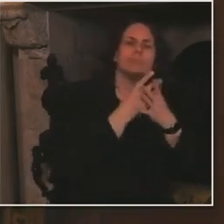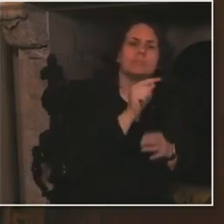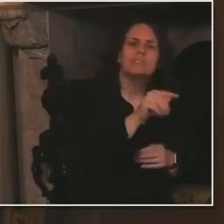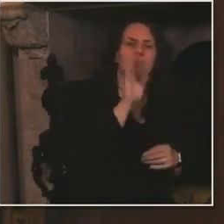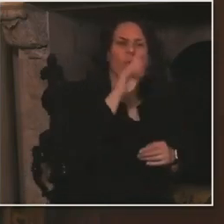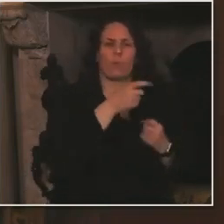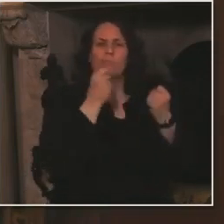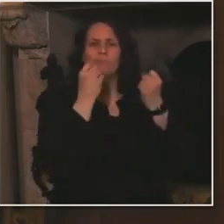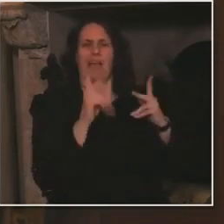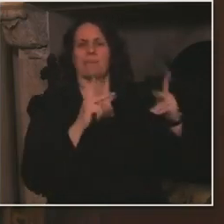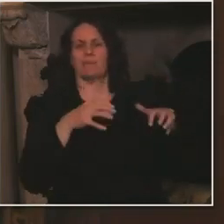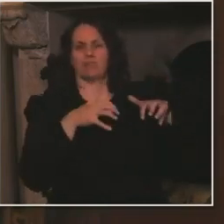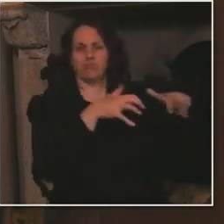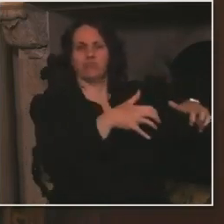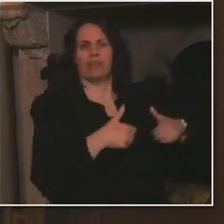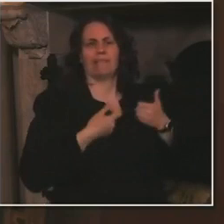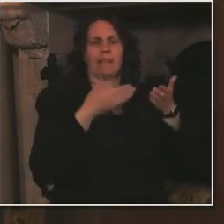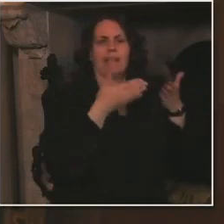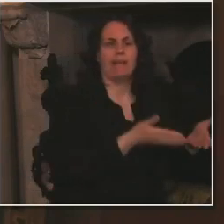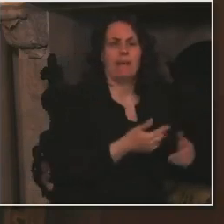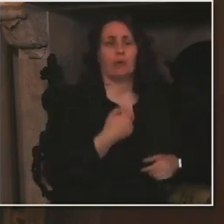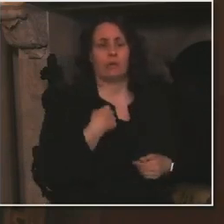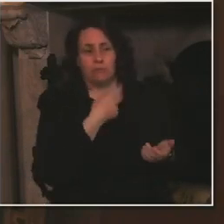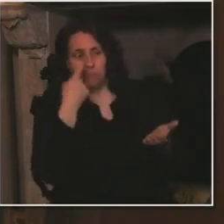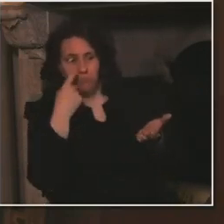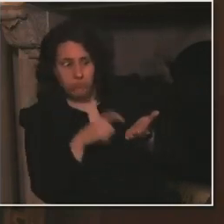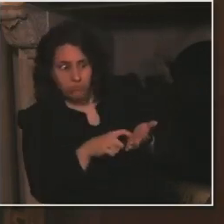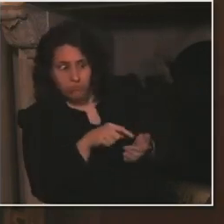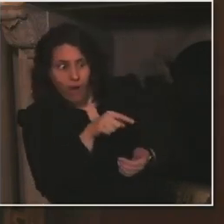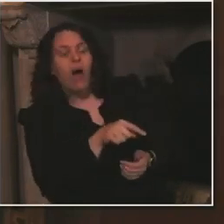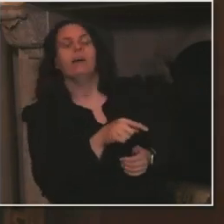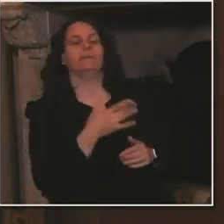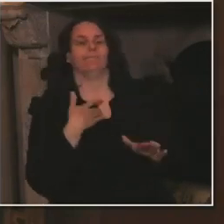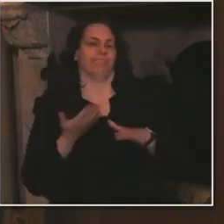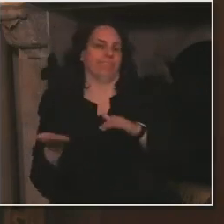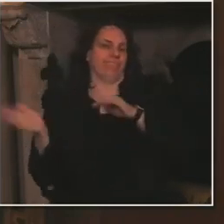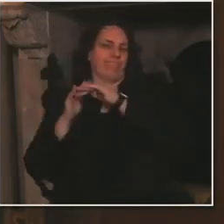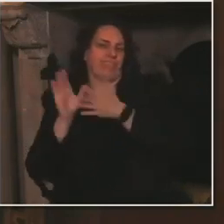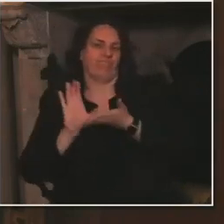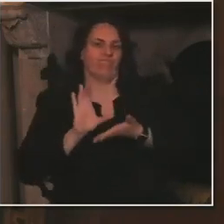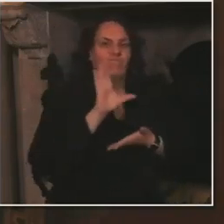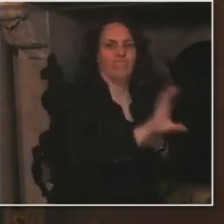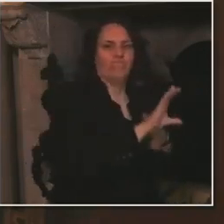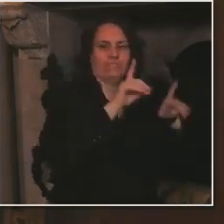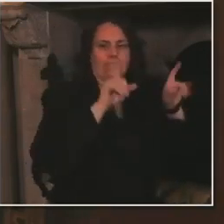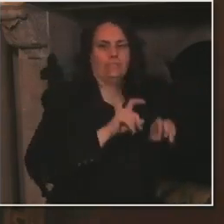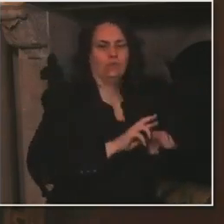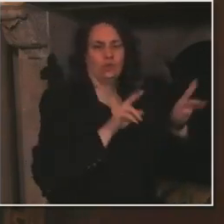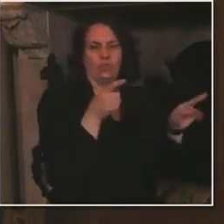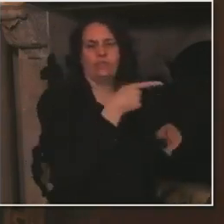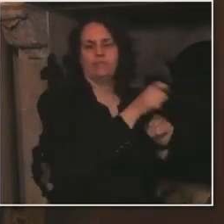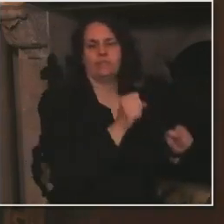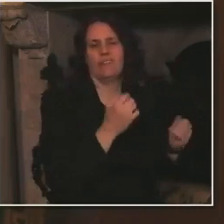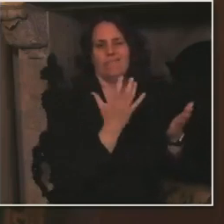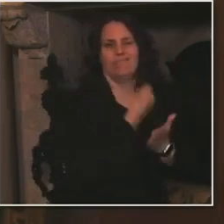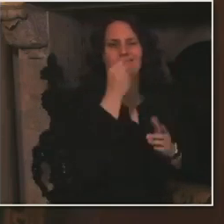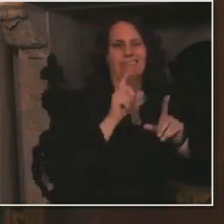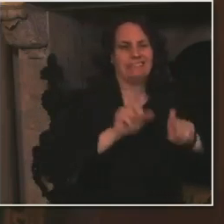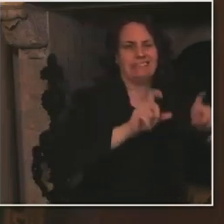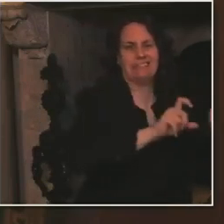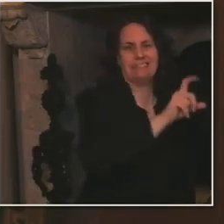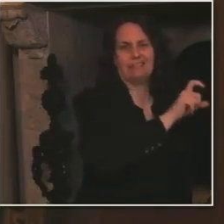other environment where people are in close quarters, we'll increasingly do a testing strategy that involves a sort of a blanket approach to